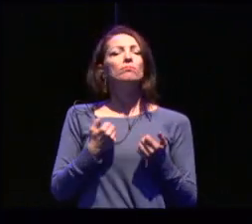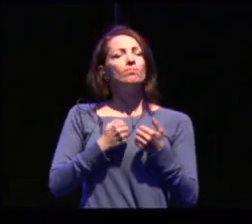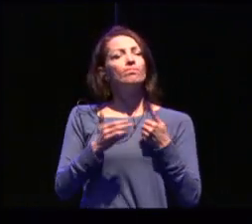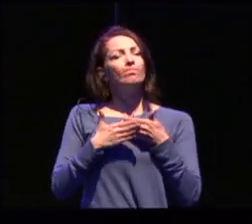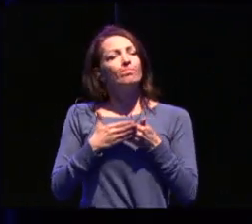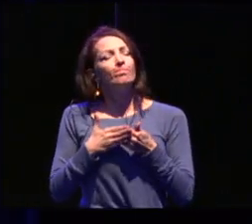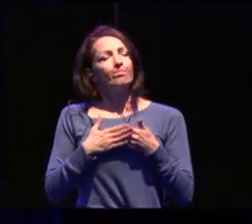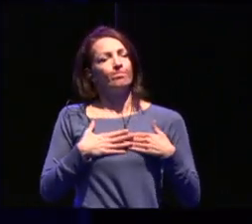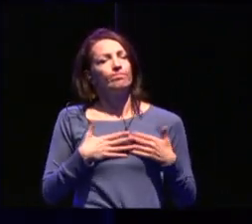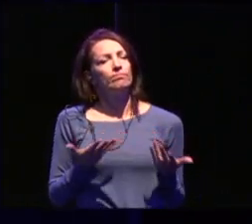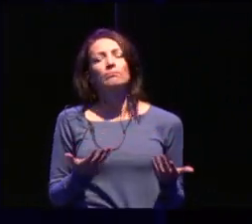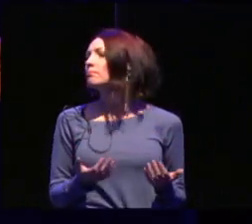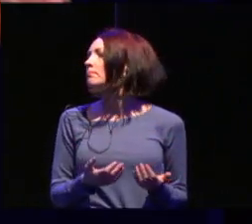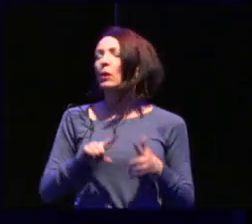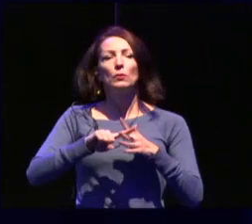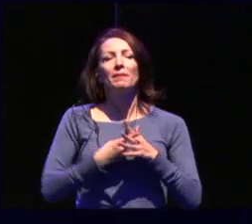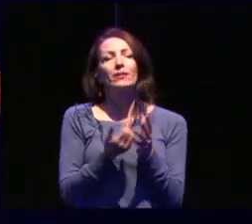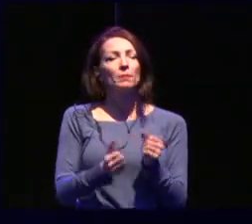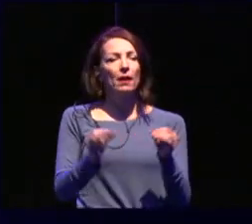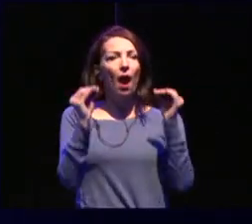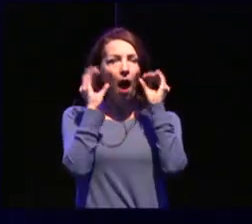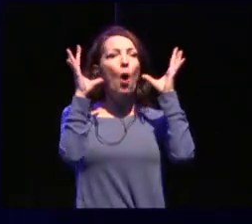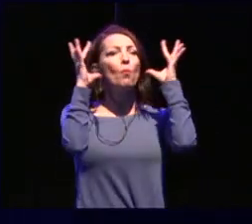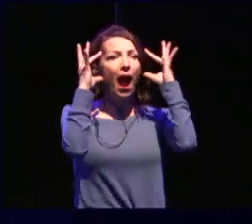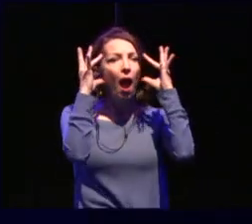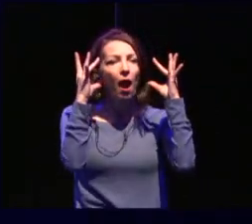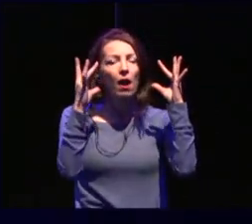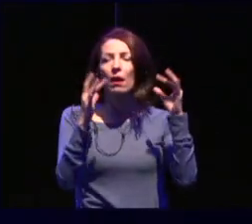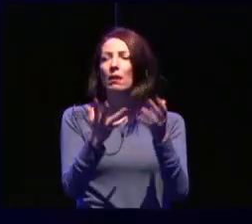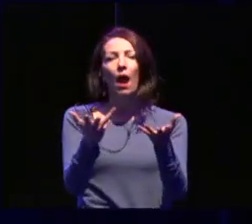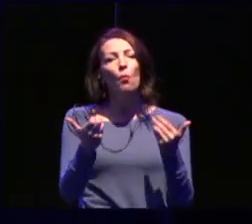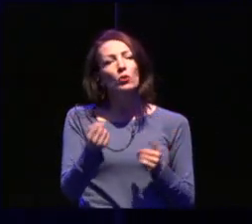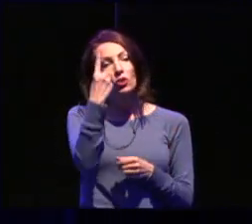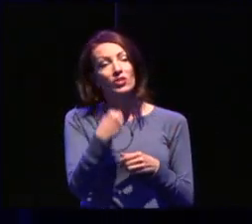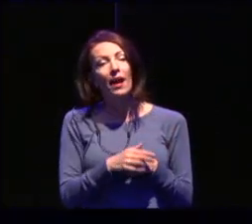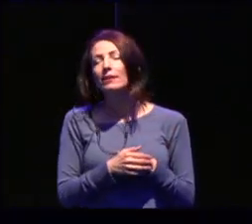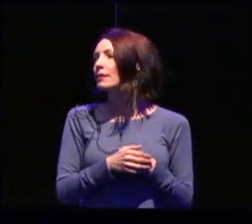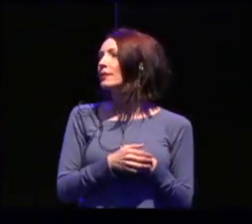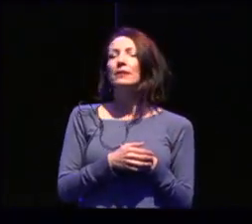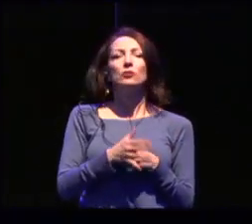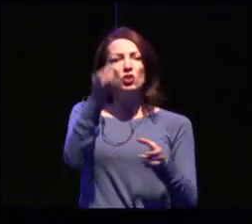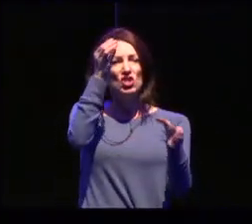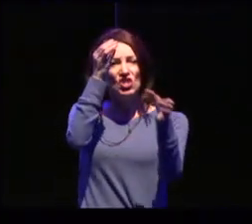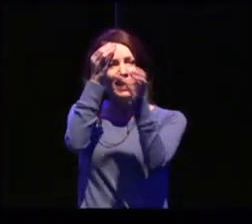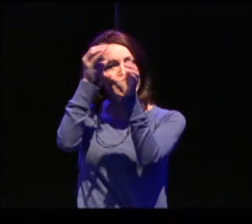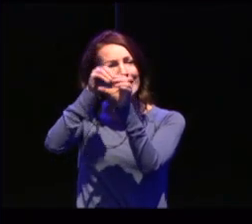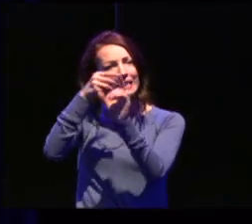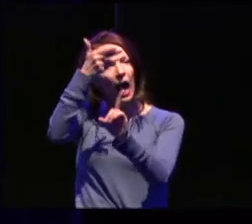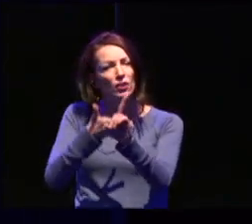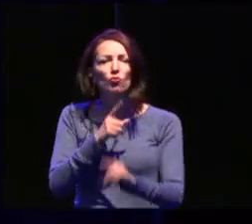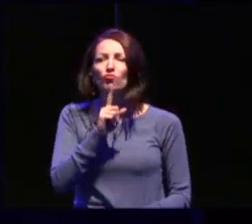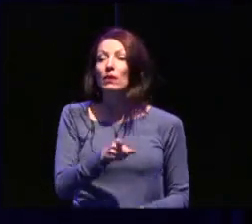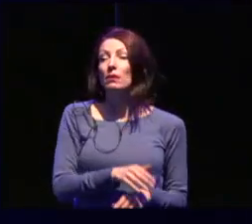soul. You begin to be aware, and I want you to hear this, that there is a genius in you.